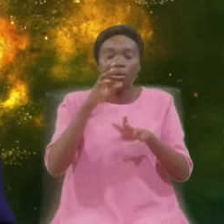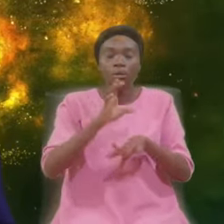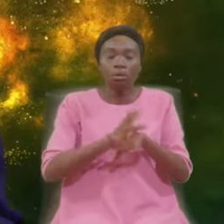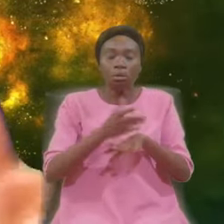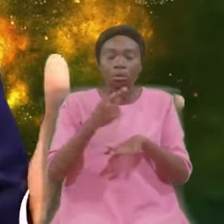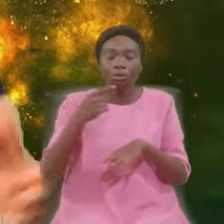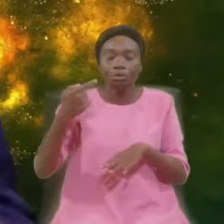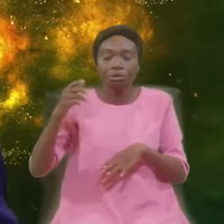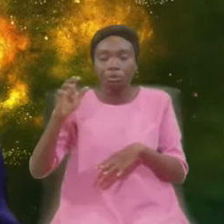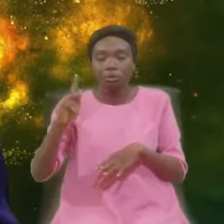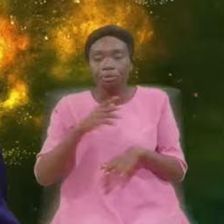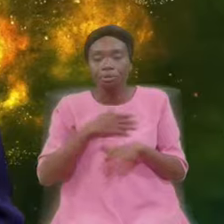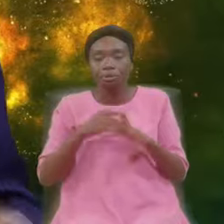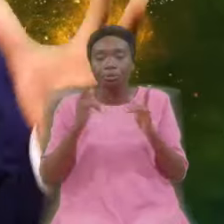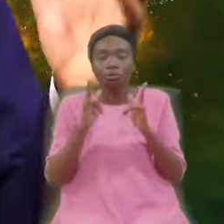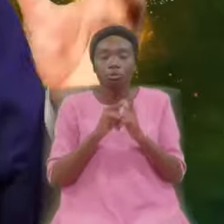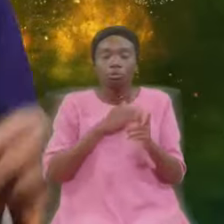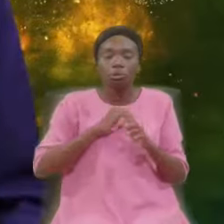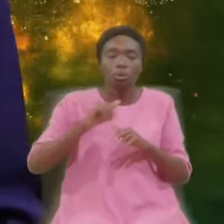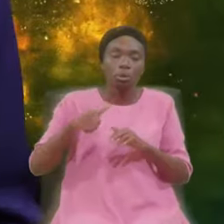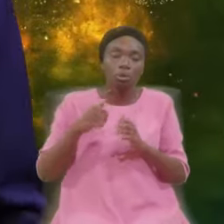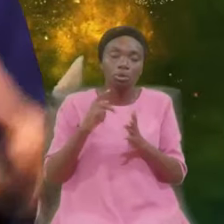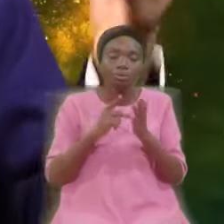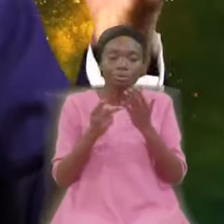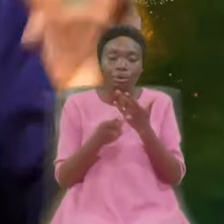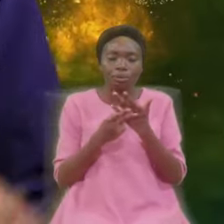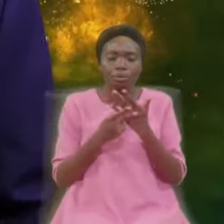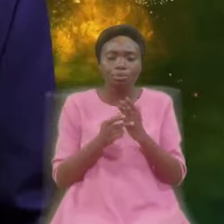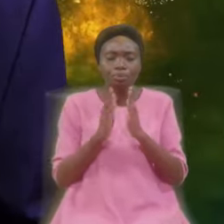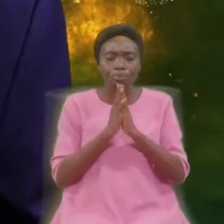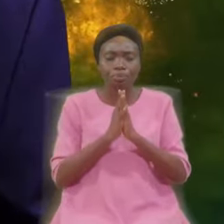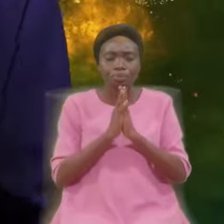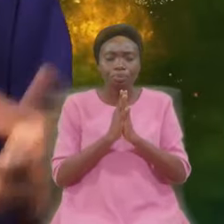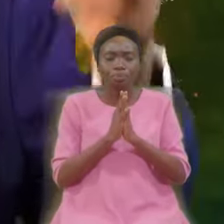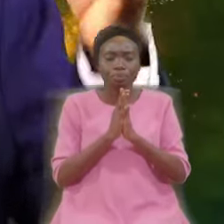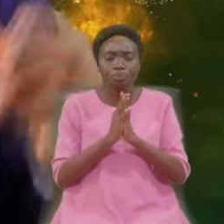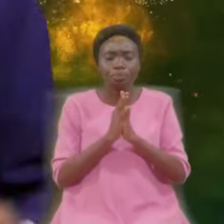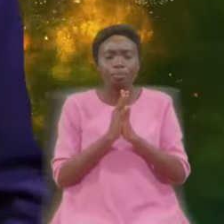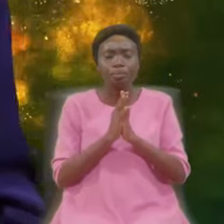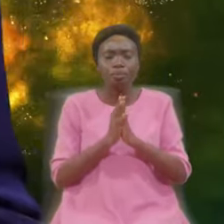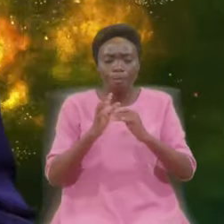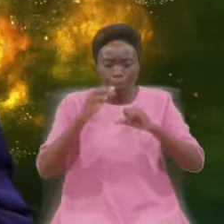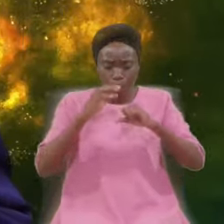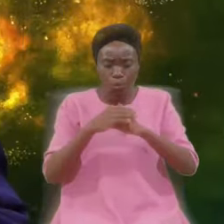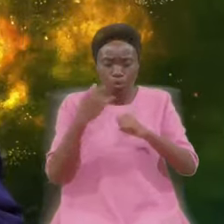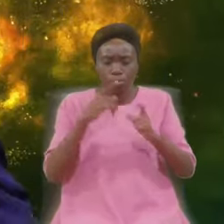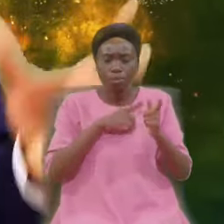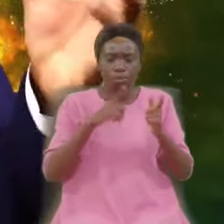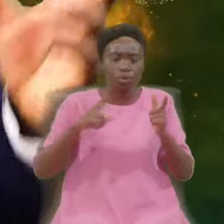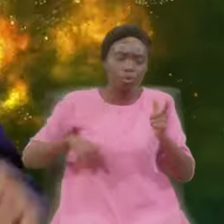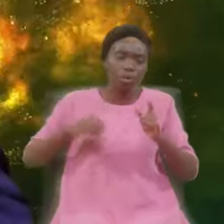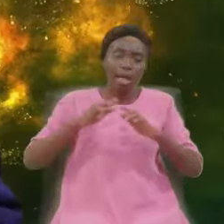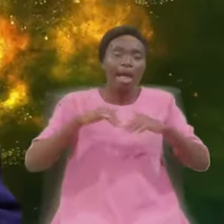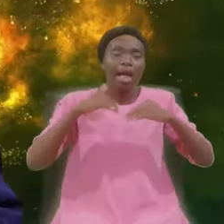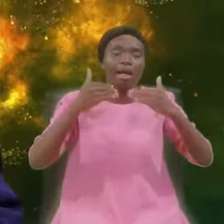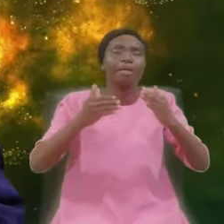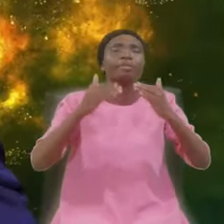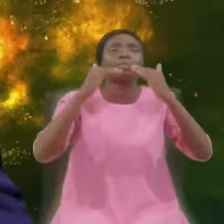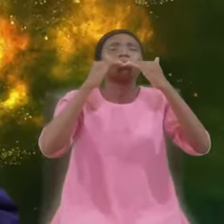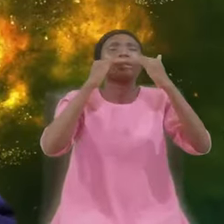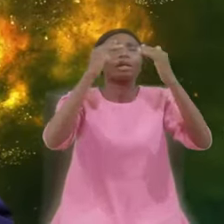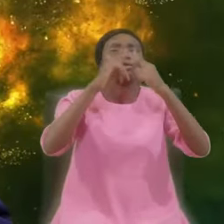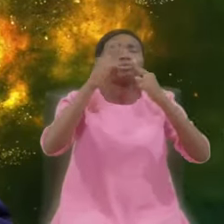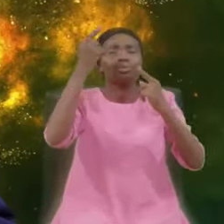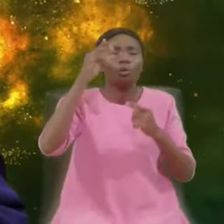the retreats and other programs. Lift up your voice, praise the Lord, worship the Lord, give thanks to God for